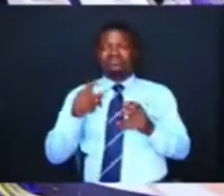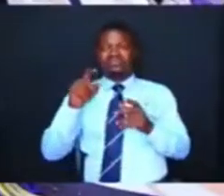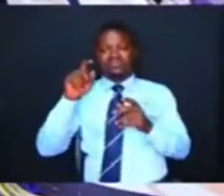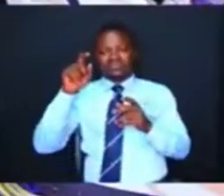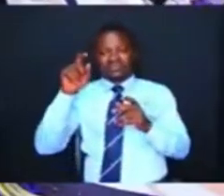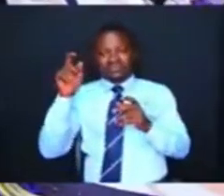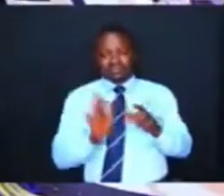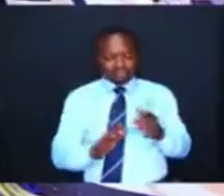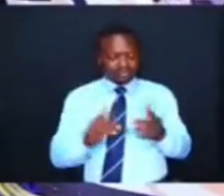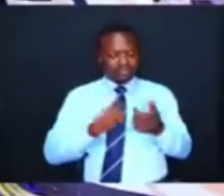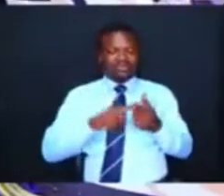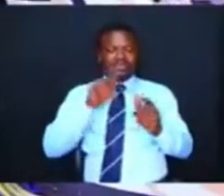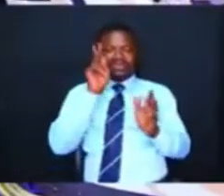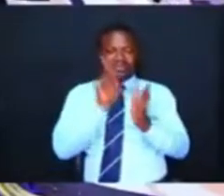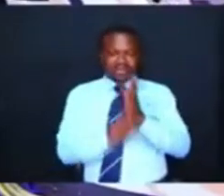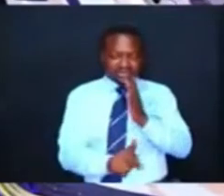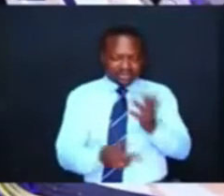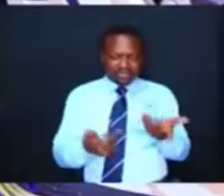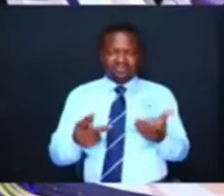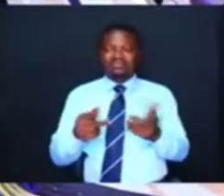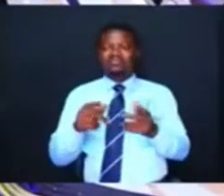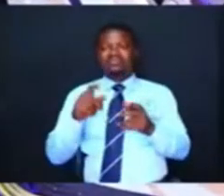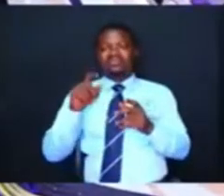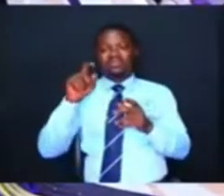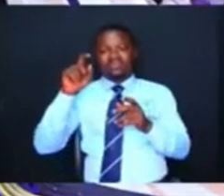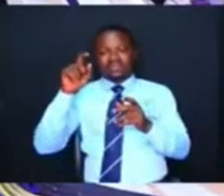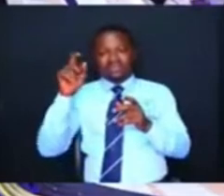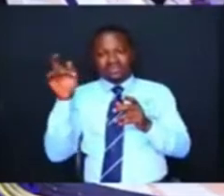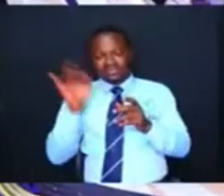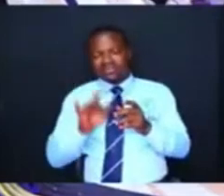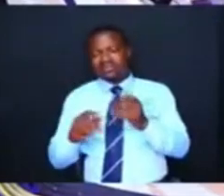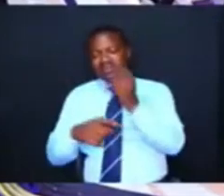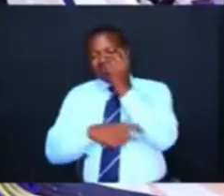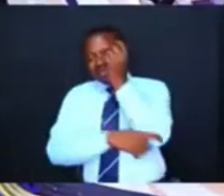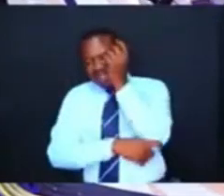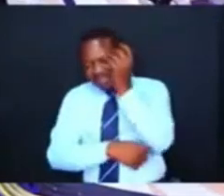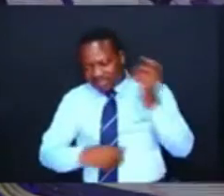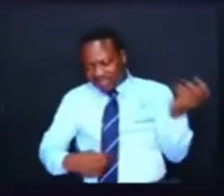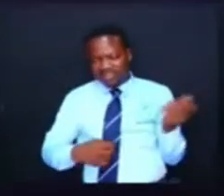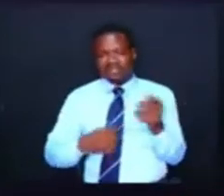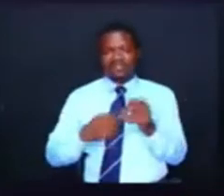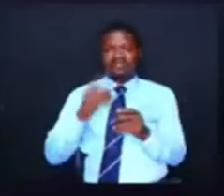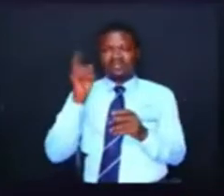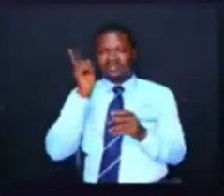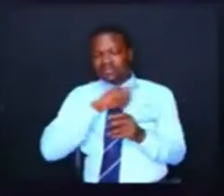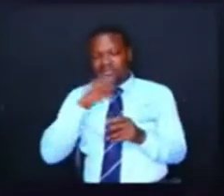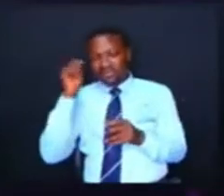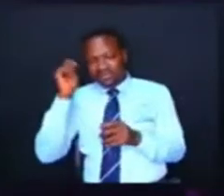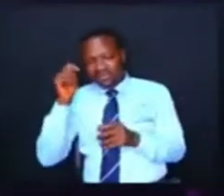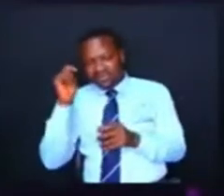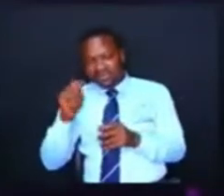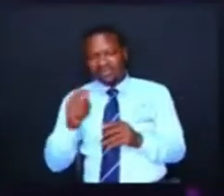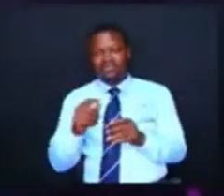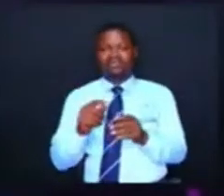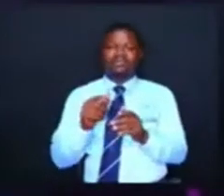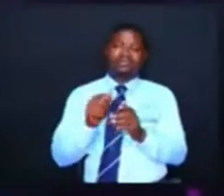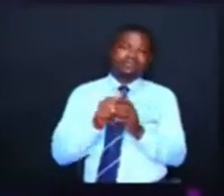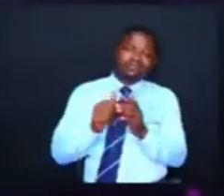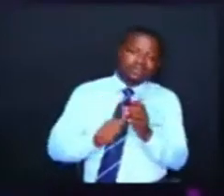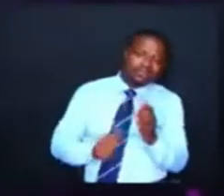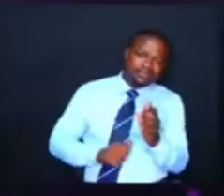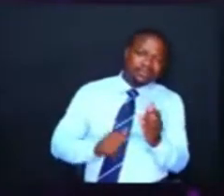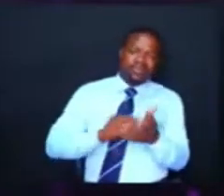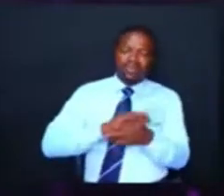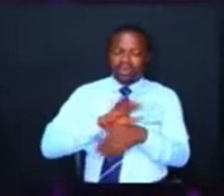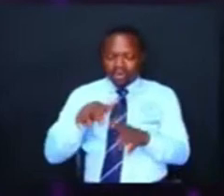adultery, he commits murder, sexual immorality, theft, false testimony, slander, all this come from